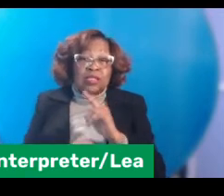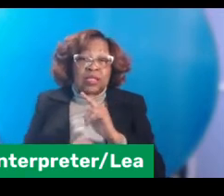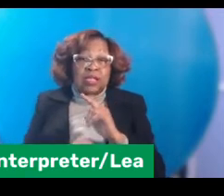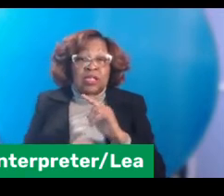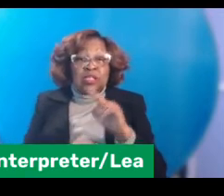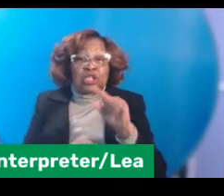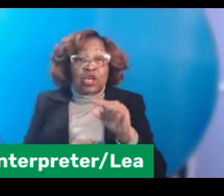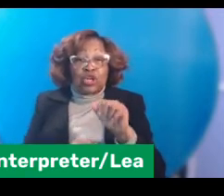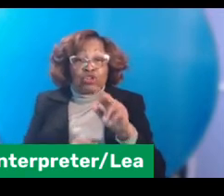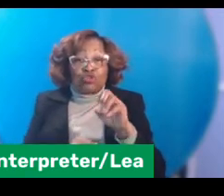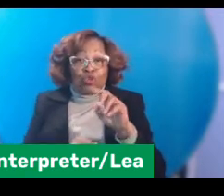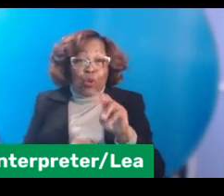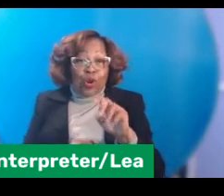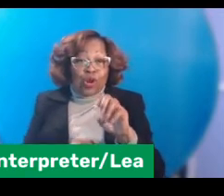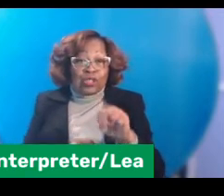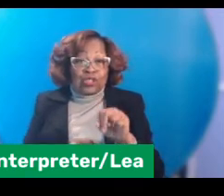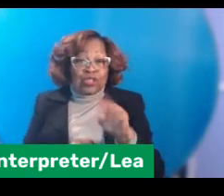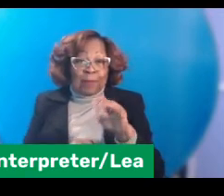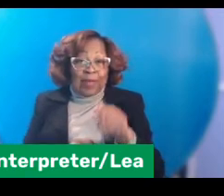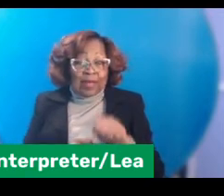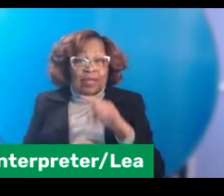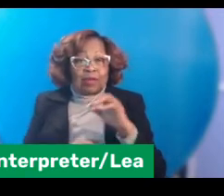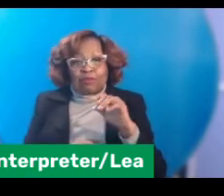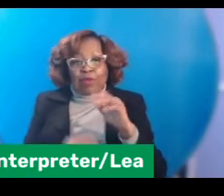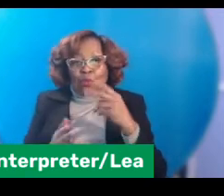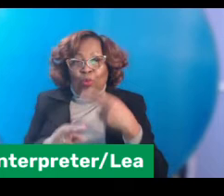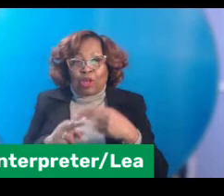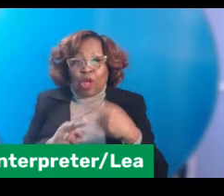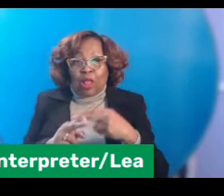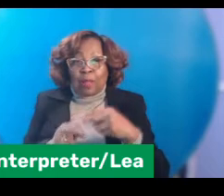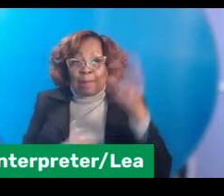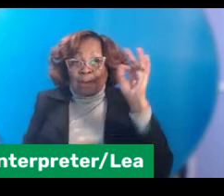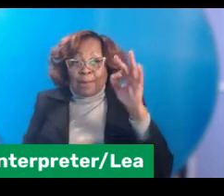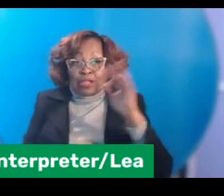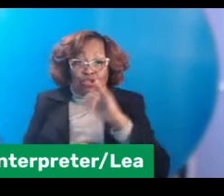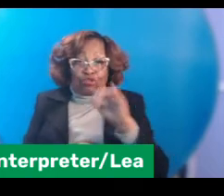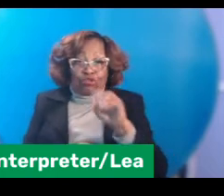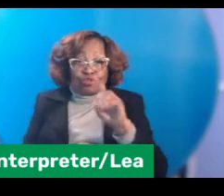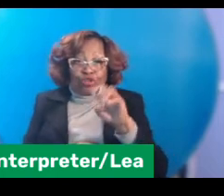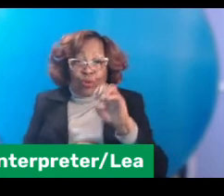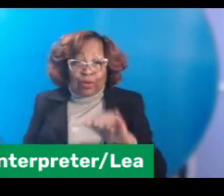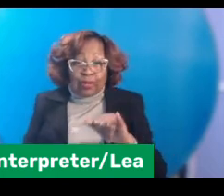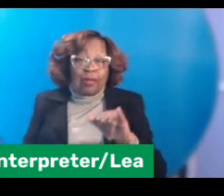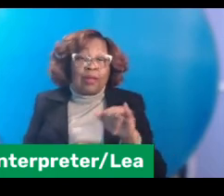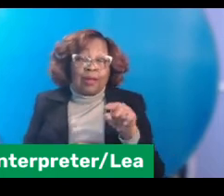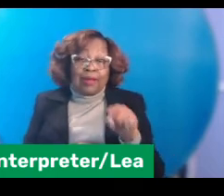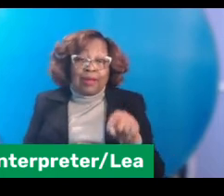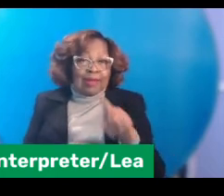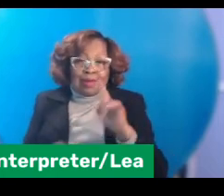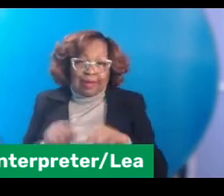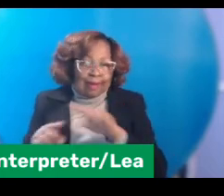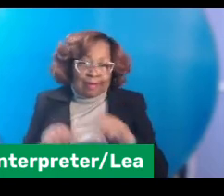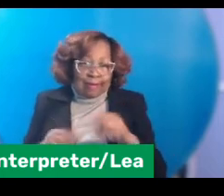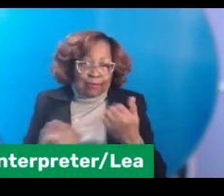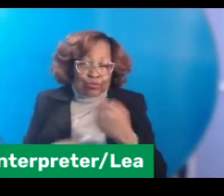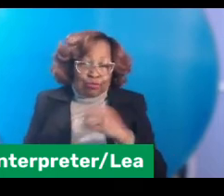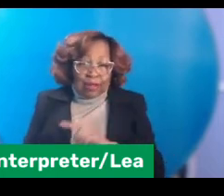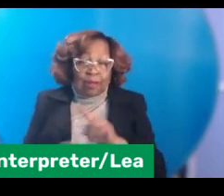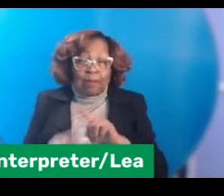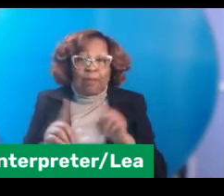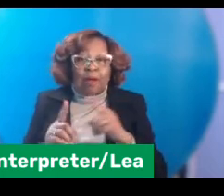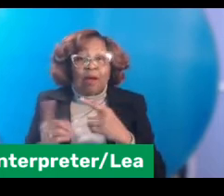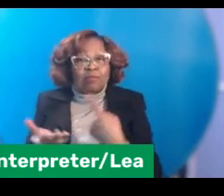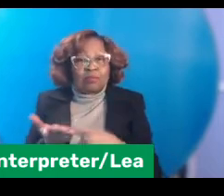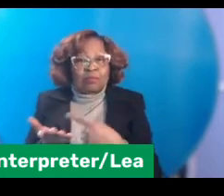George Beatty, and we all call him Pastor Jody. That's what he's known around the neighborhood. And he can't be here today, but I'm going to share just a little